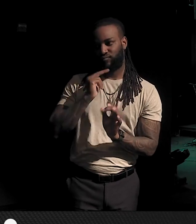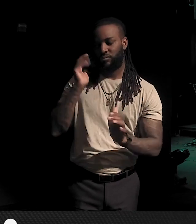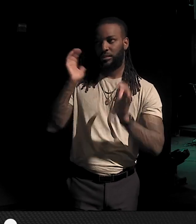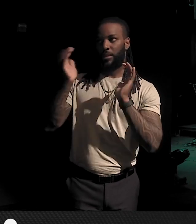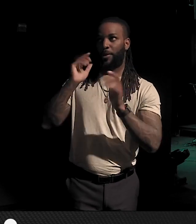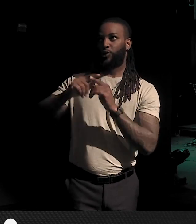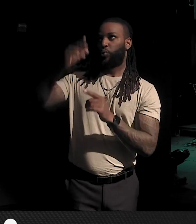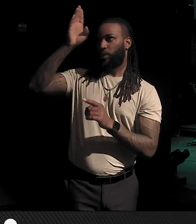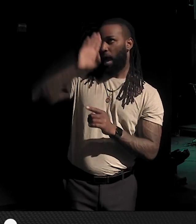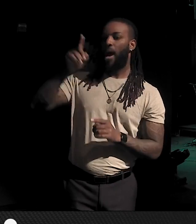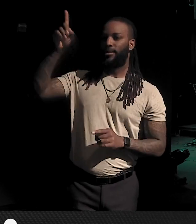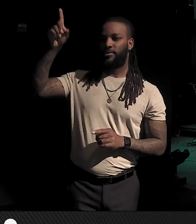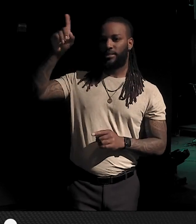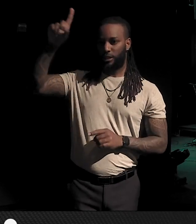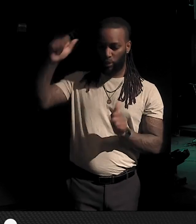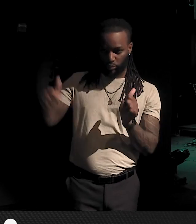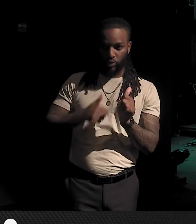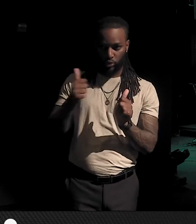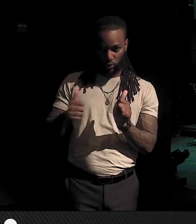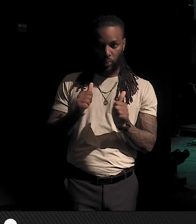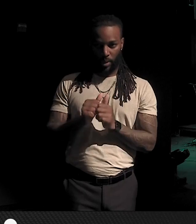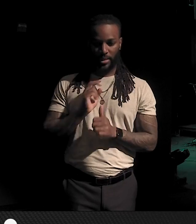in pursuit with us.